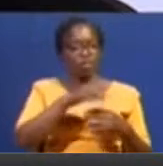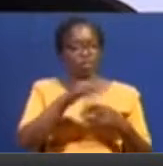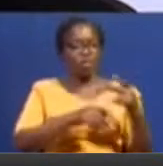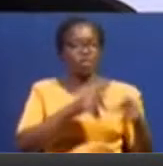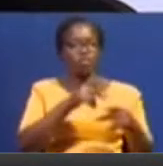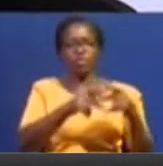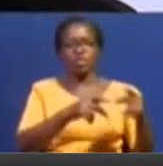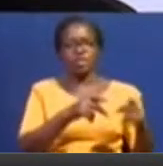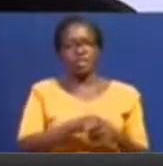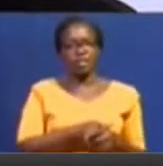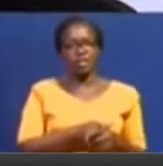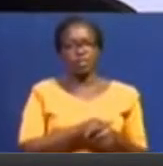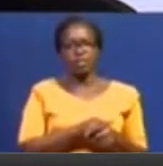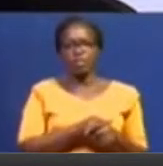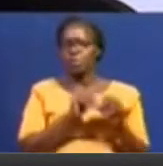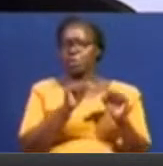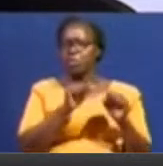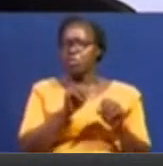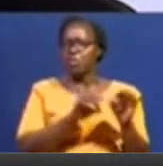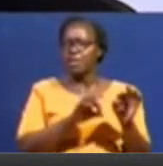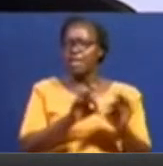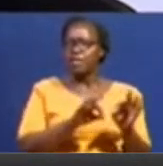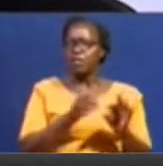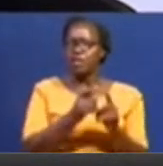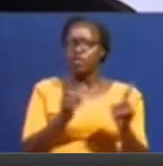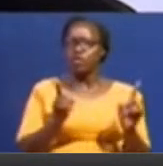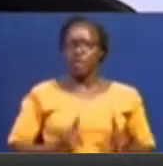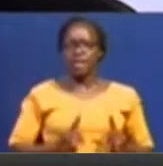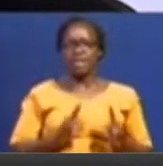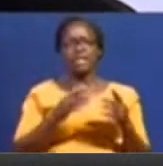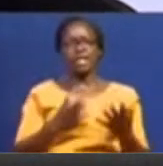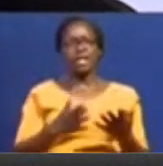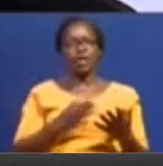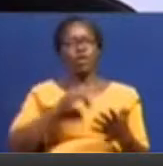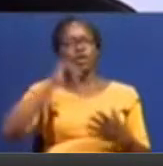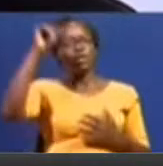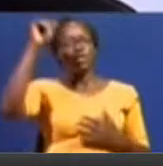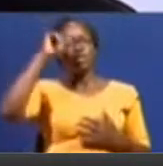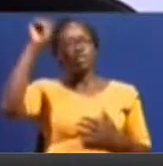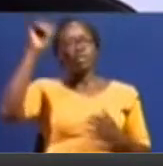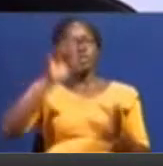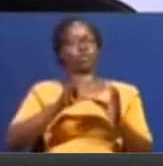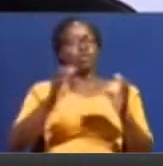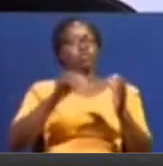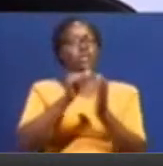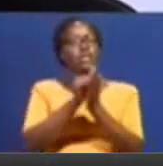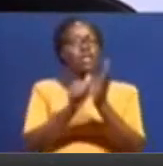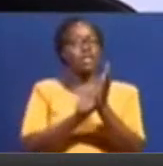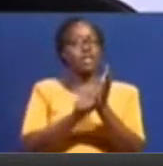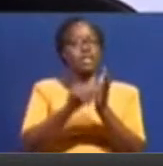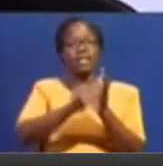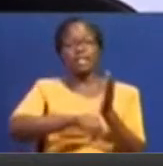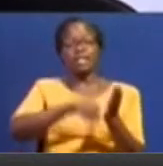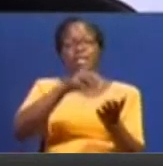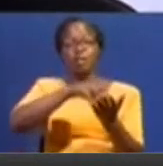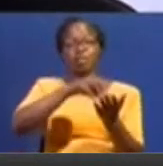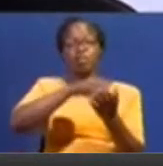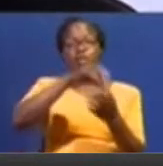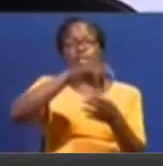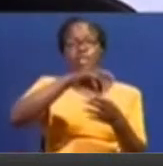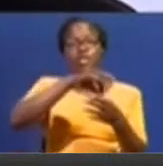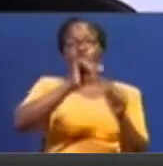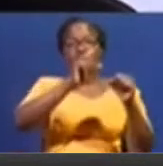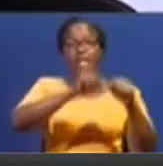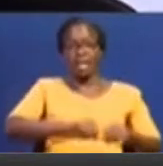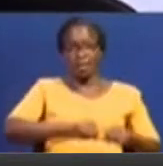process. Would you please explain to us how the political party agents that are in the polling station